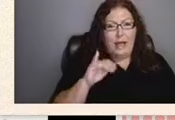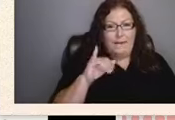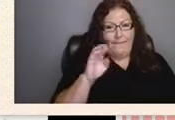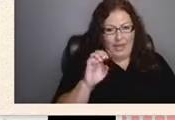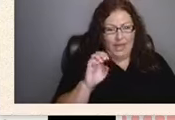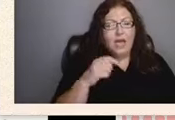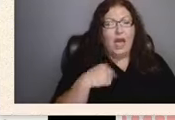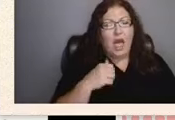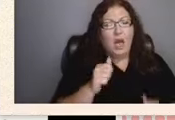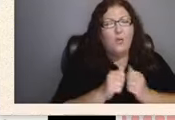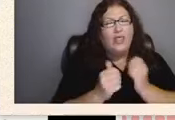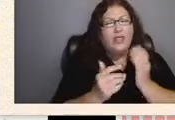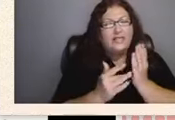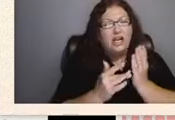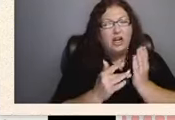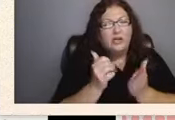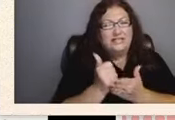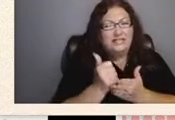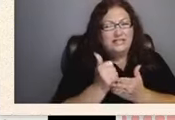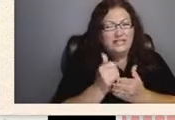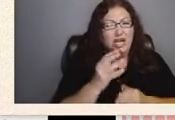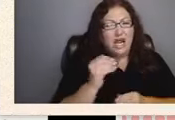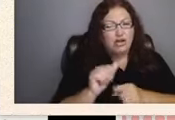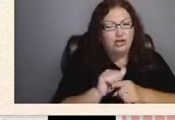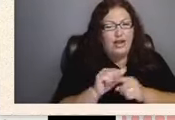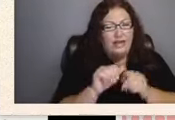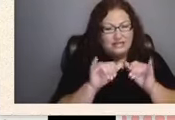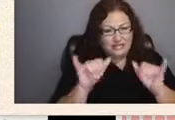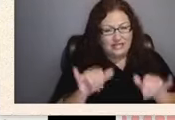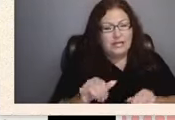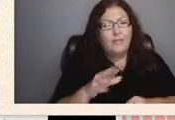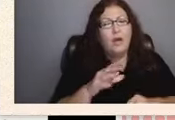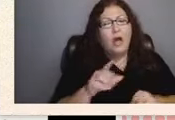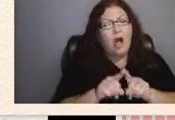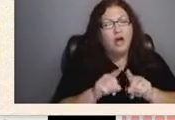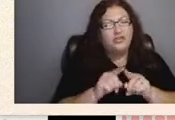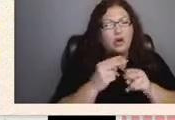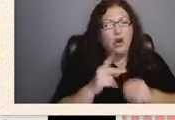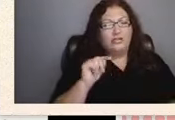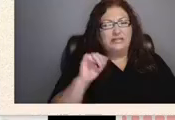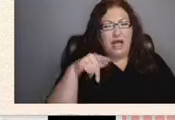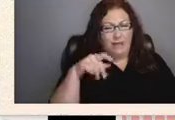Technical Assistance and Training System, also known as TATS. Welcome.